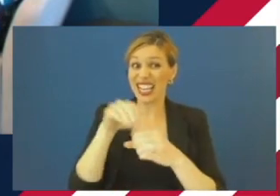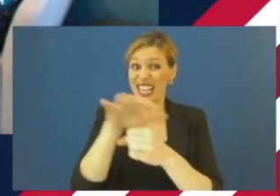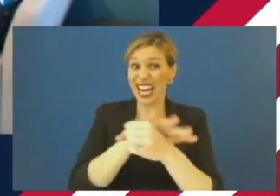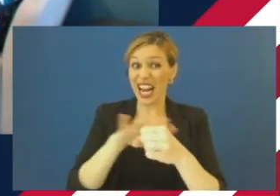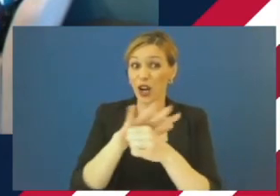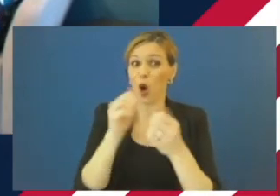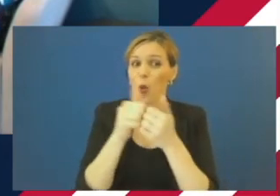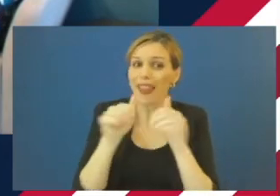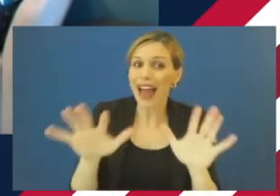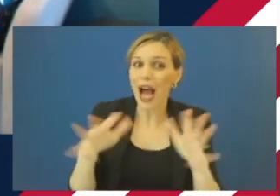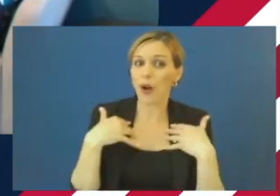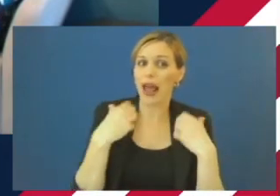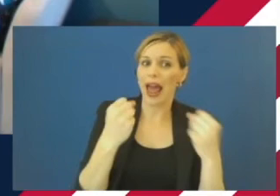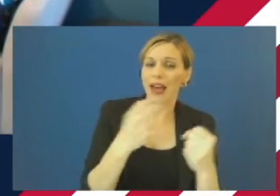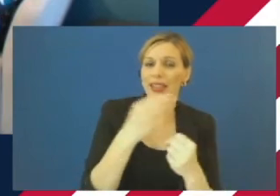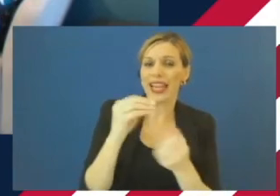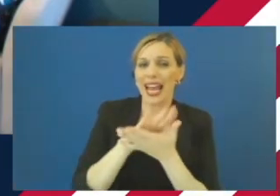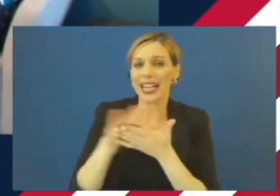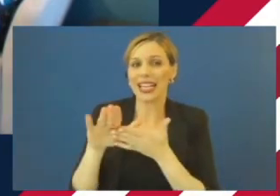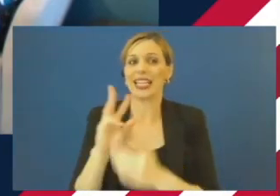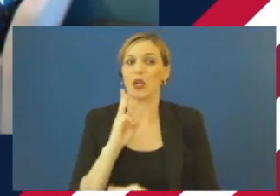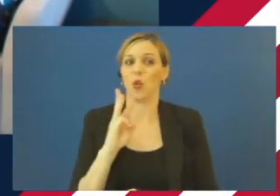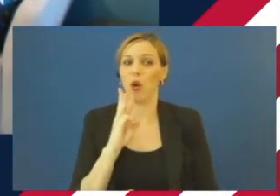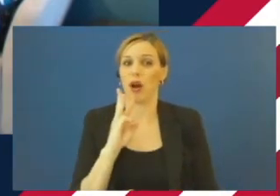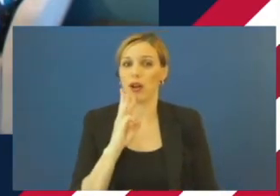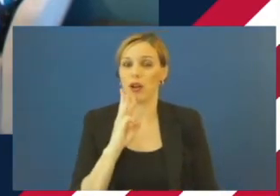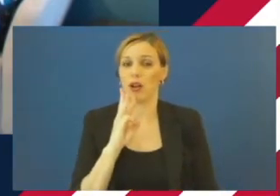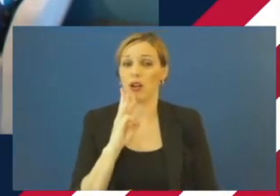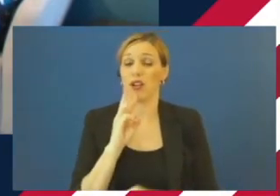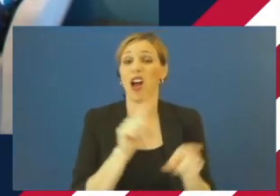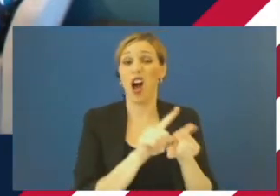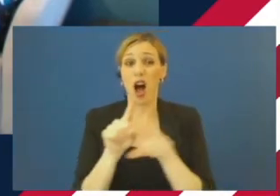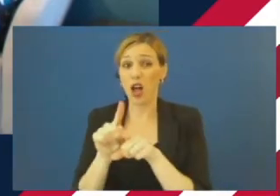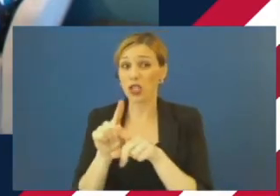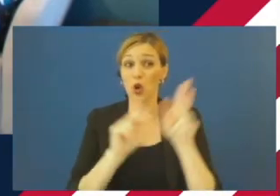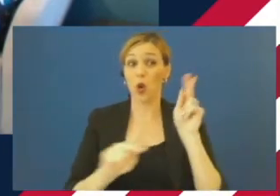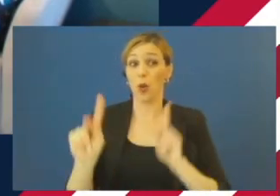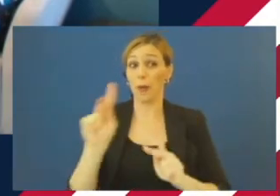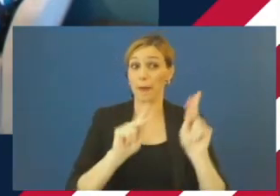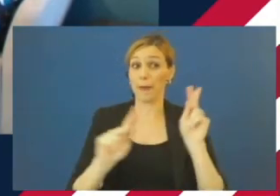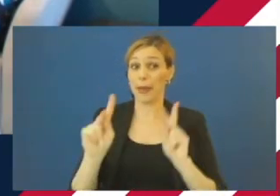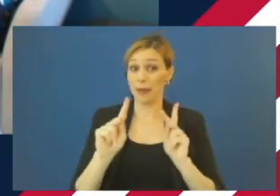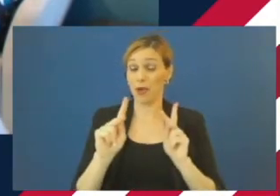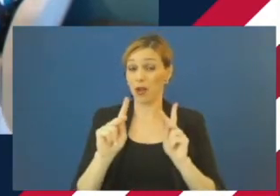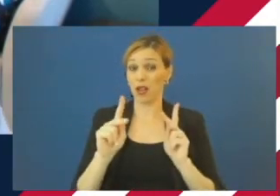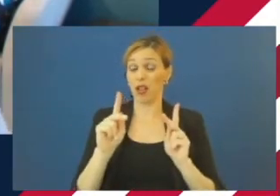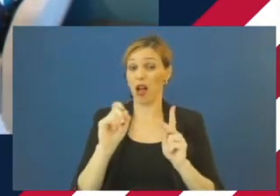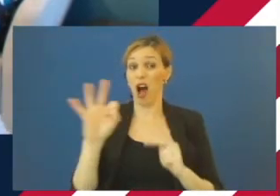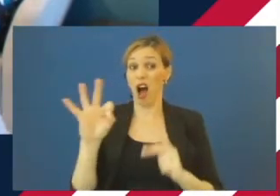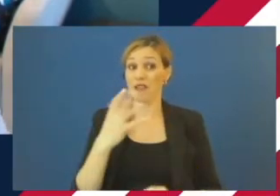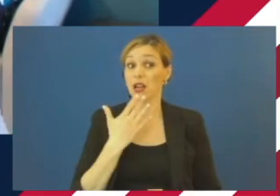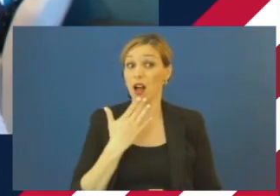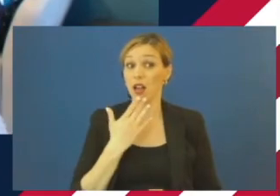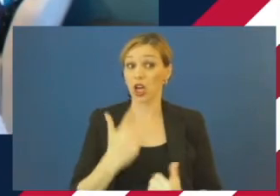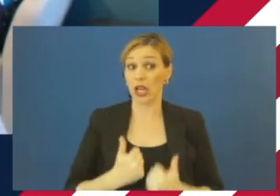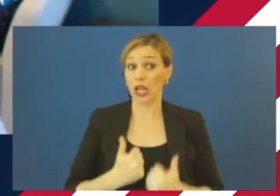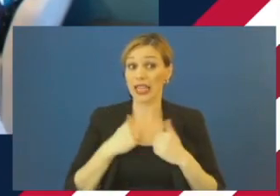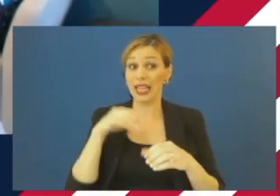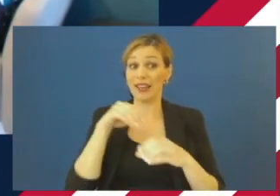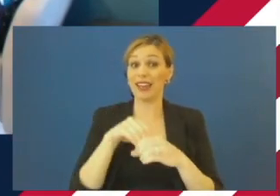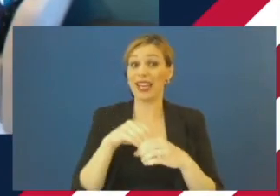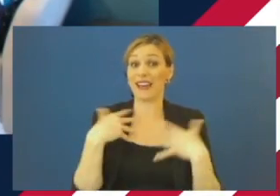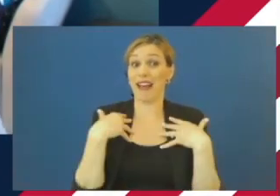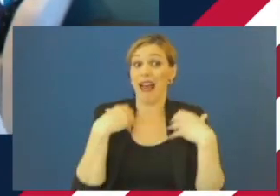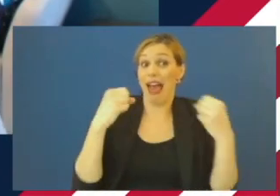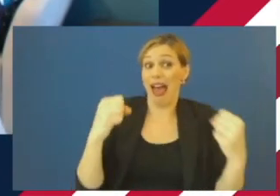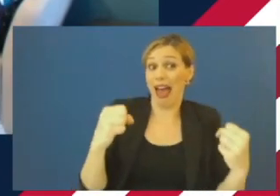of color disproportionately live in health deserts. They disproportionately are living in communities where there are